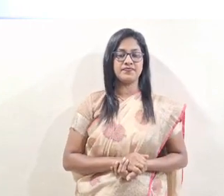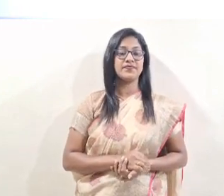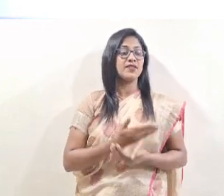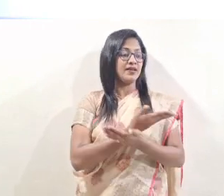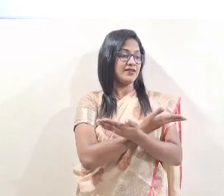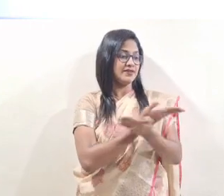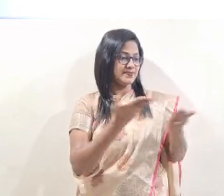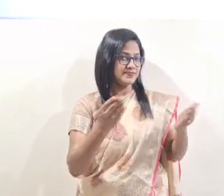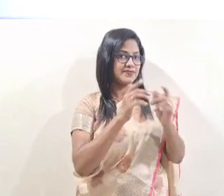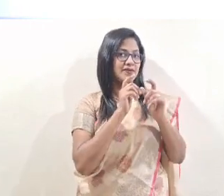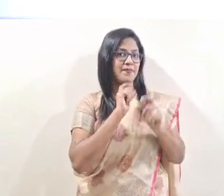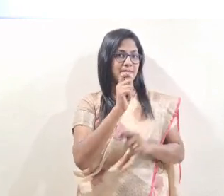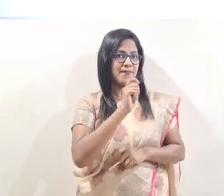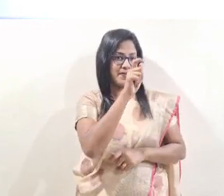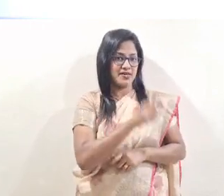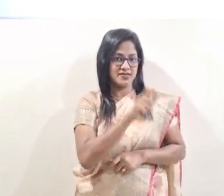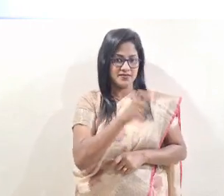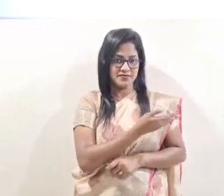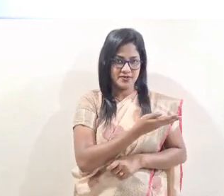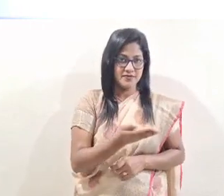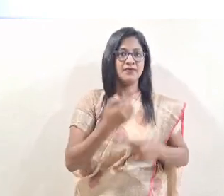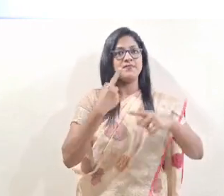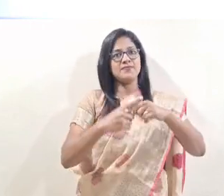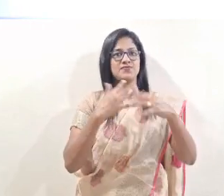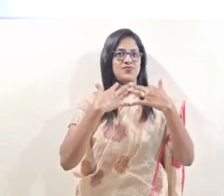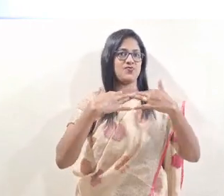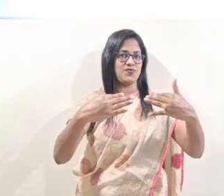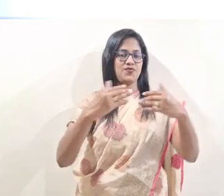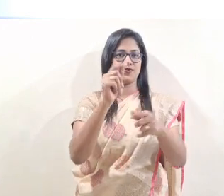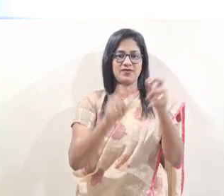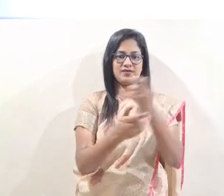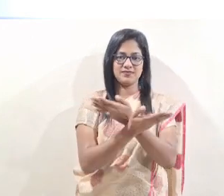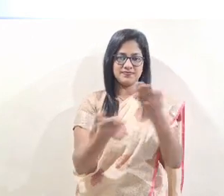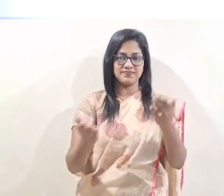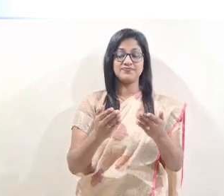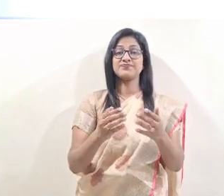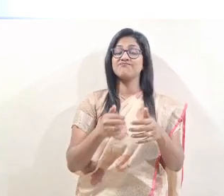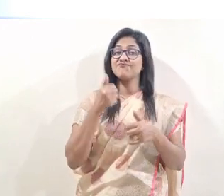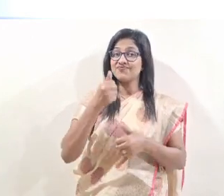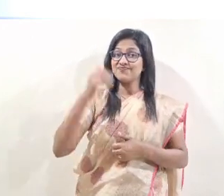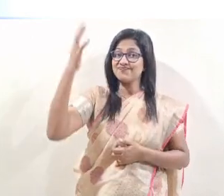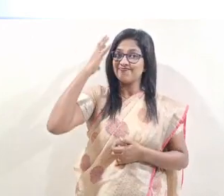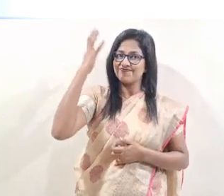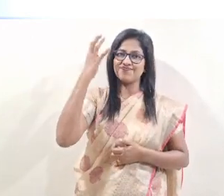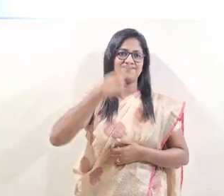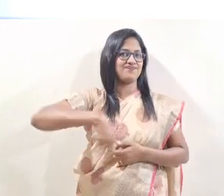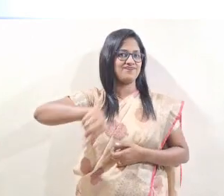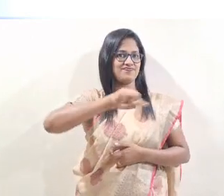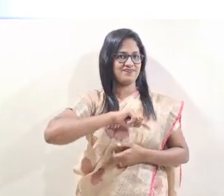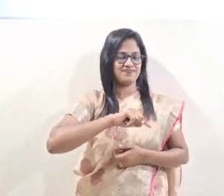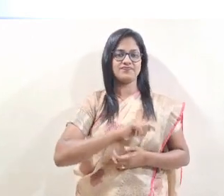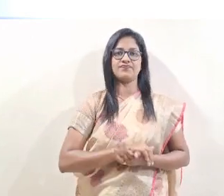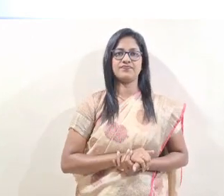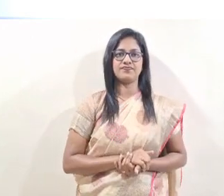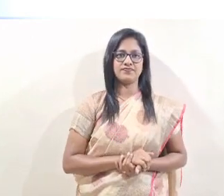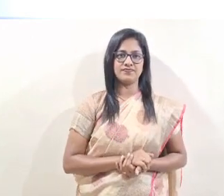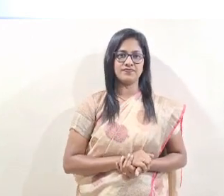rest of the panelists and the audience, a very good afternoon to you all.